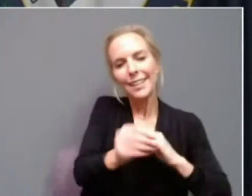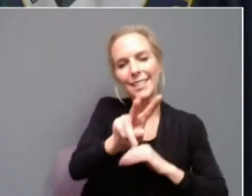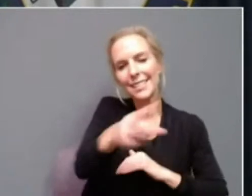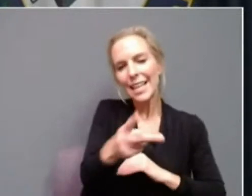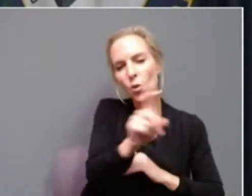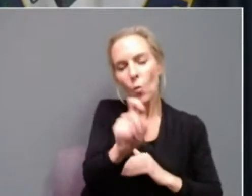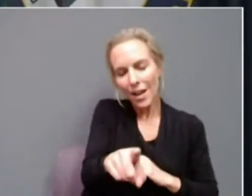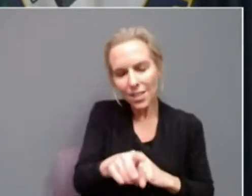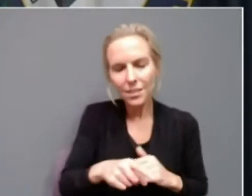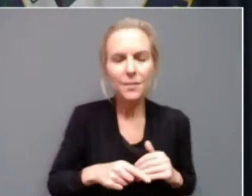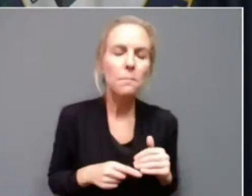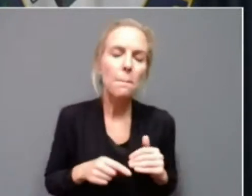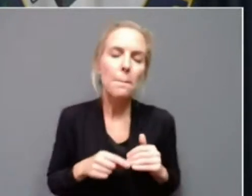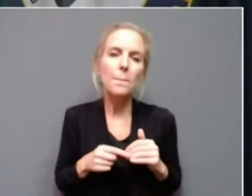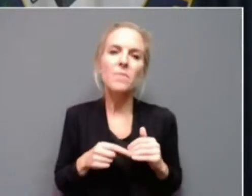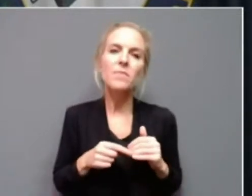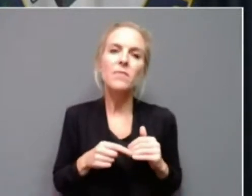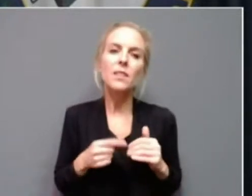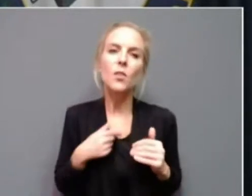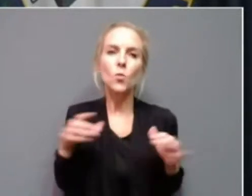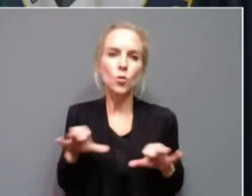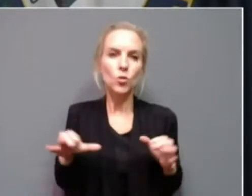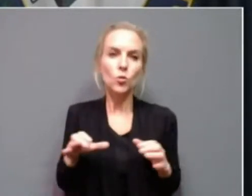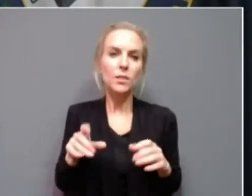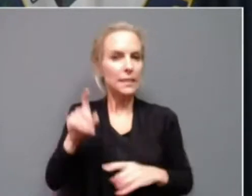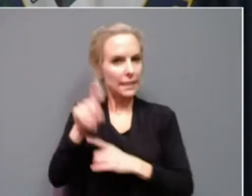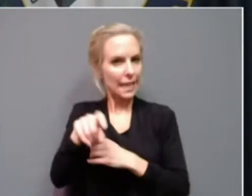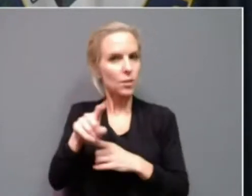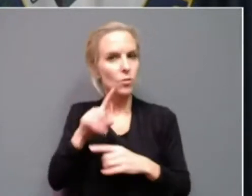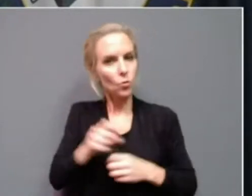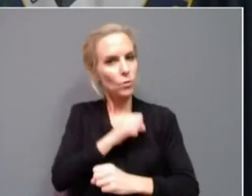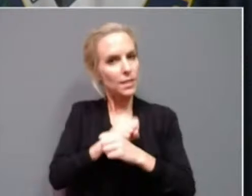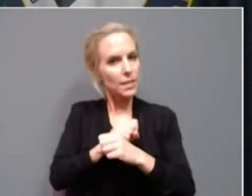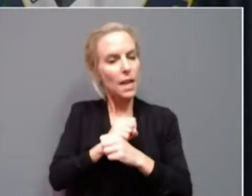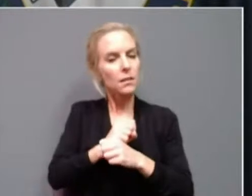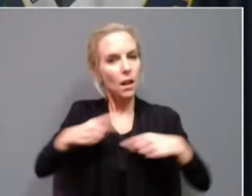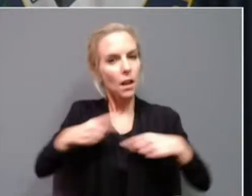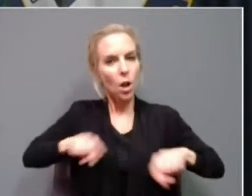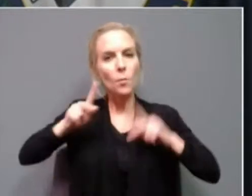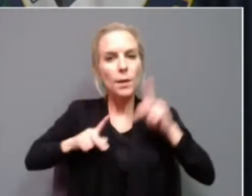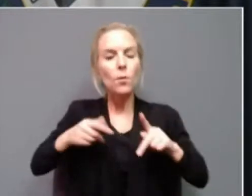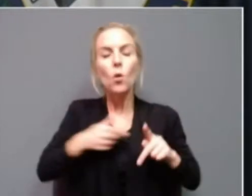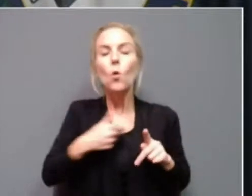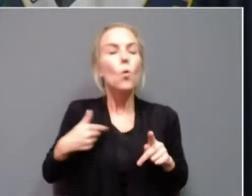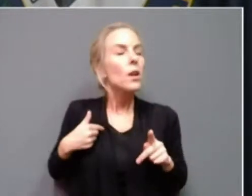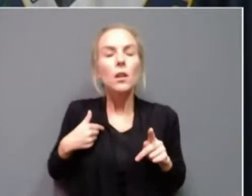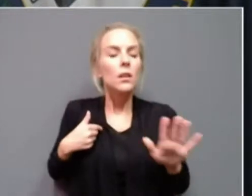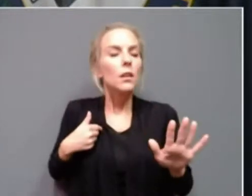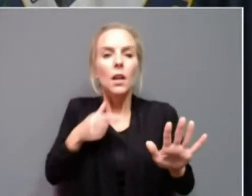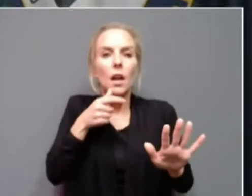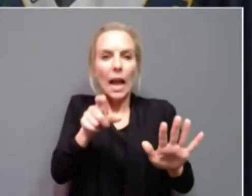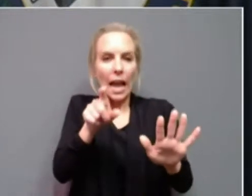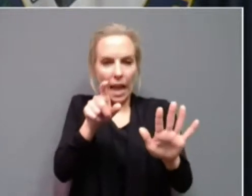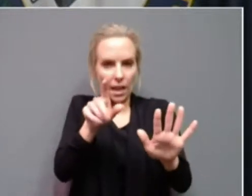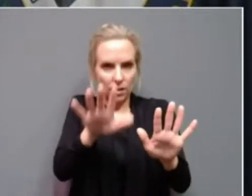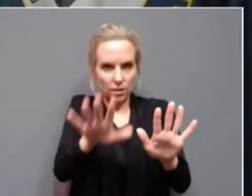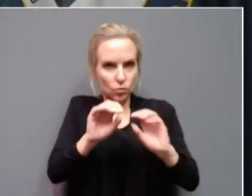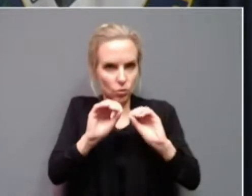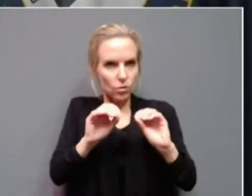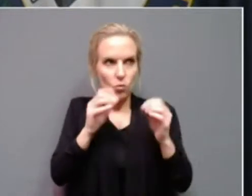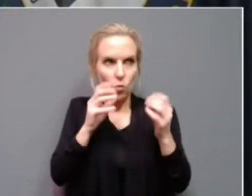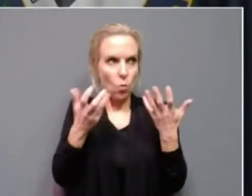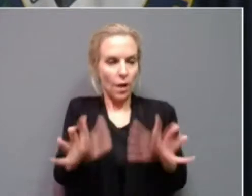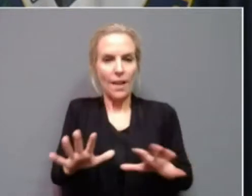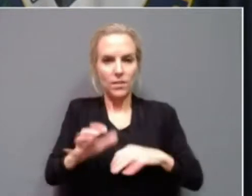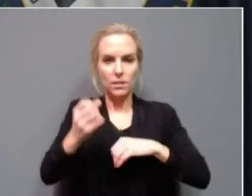that we'll do what's necessary to protect our people. But we do not have to have any shutdown ever